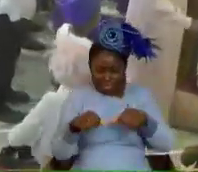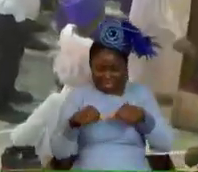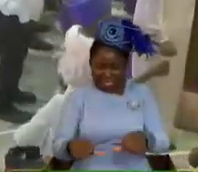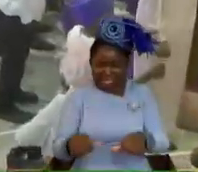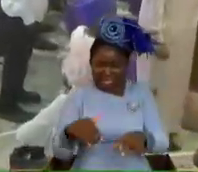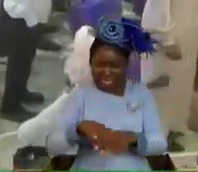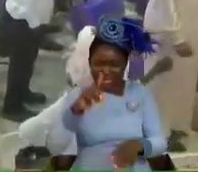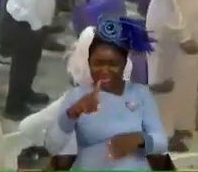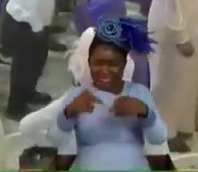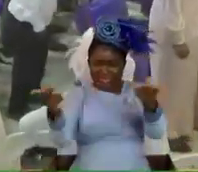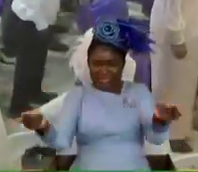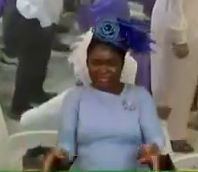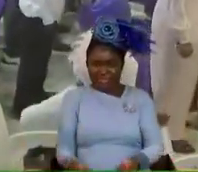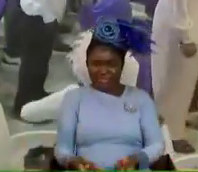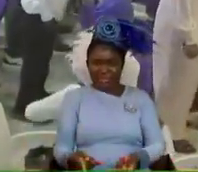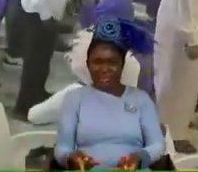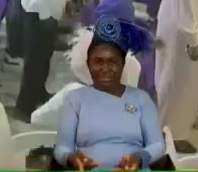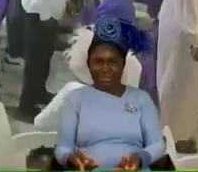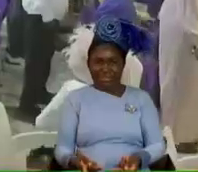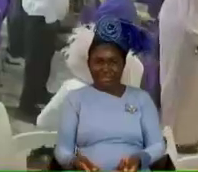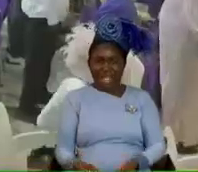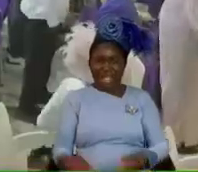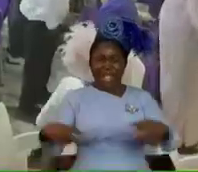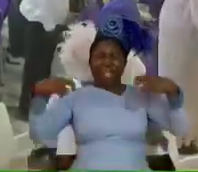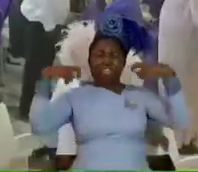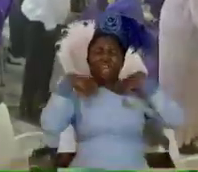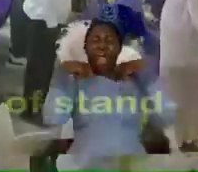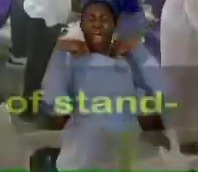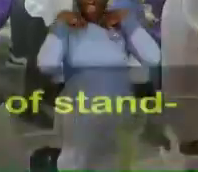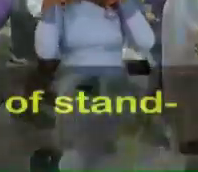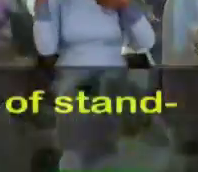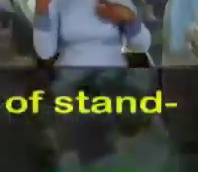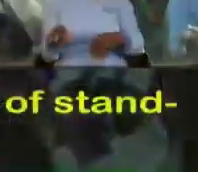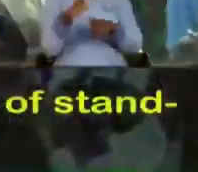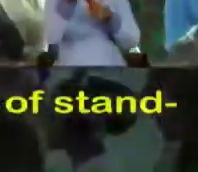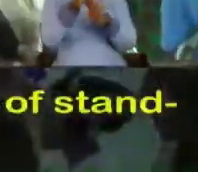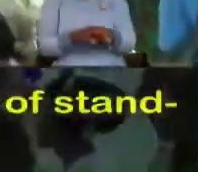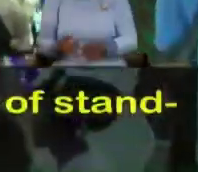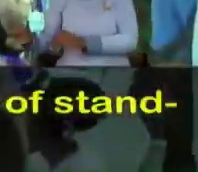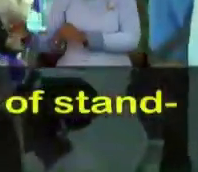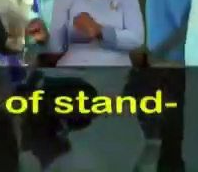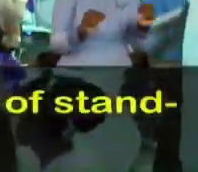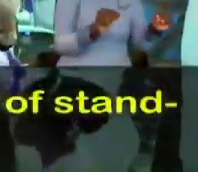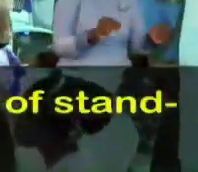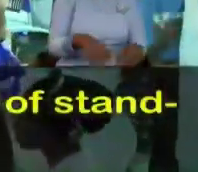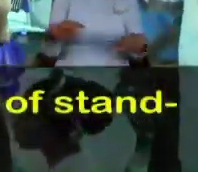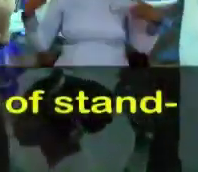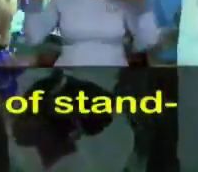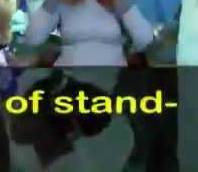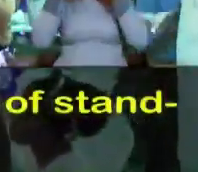ti dagun soju kon. Can you shout those two things loud and clear? Egbe kon meji lo lara.